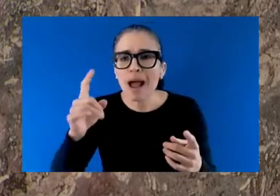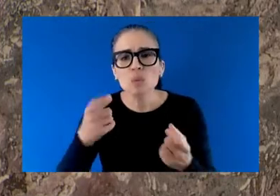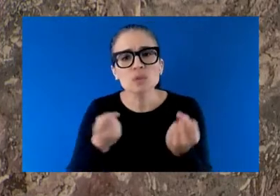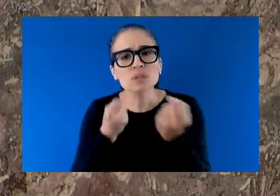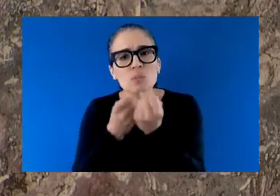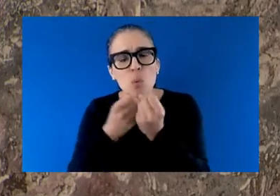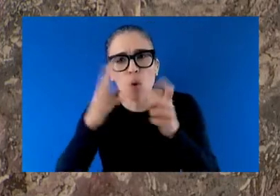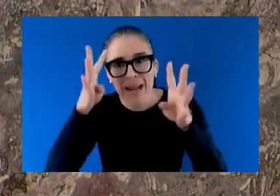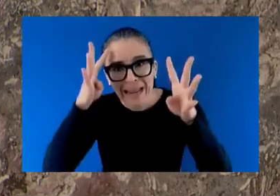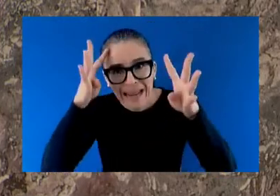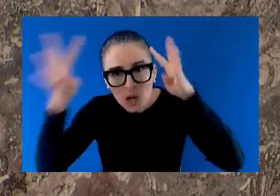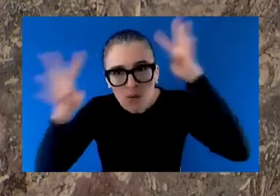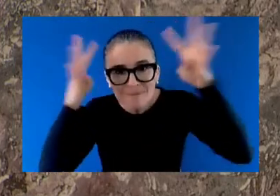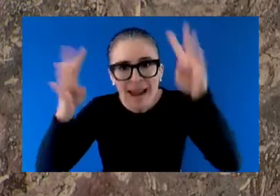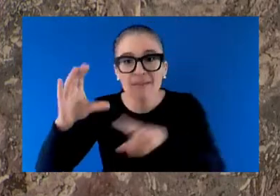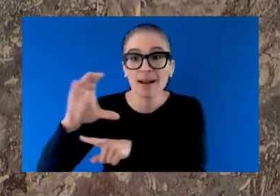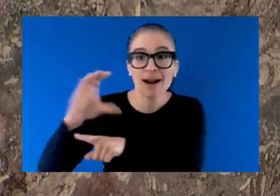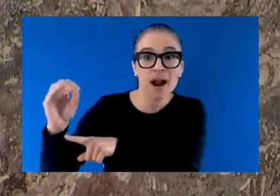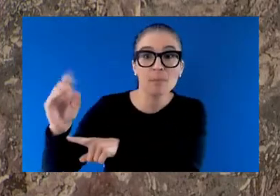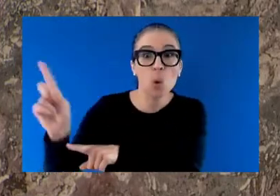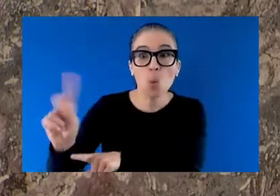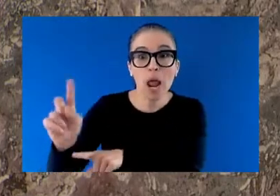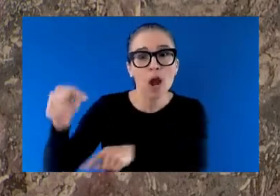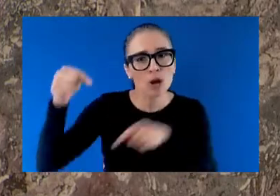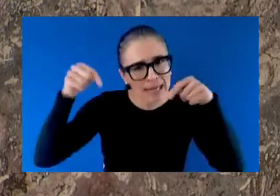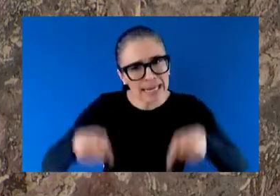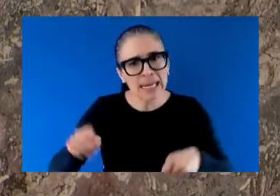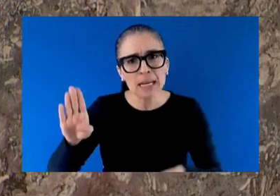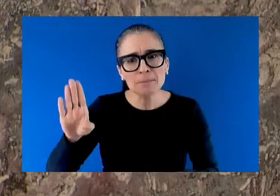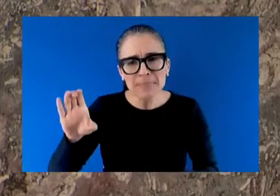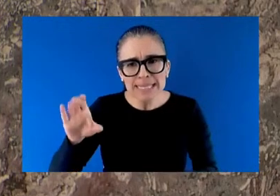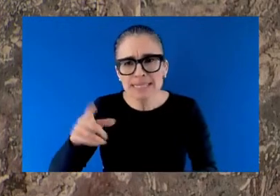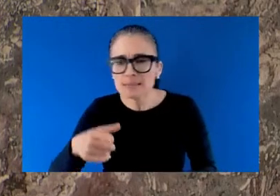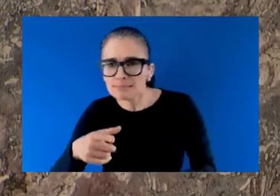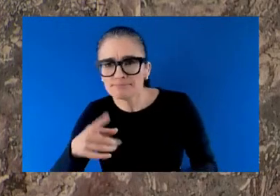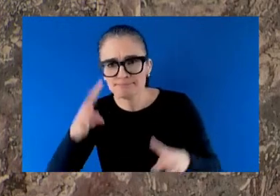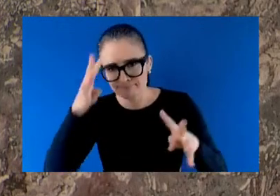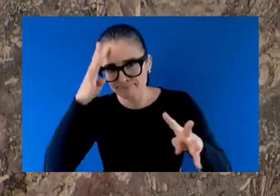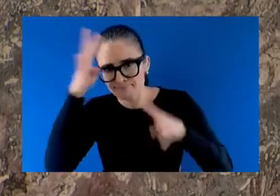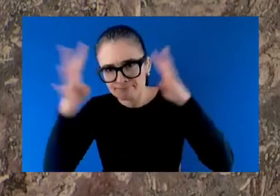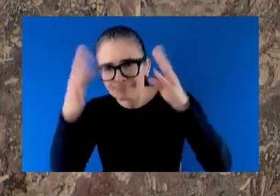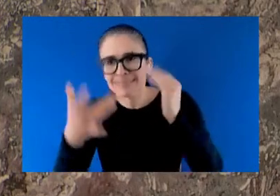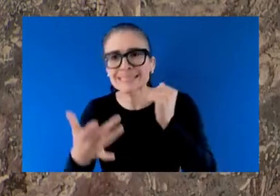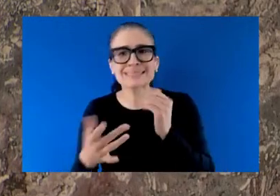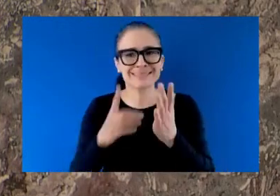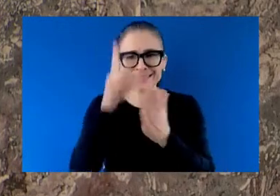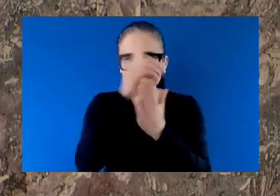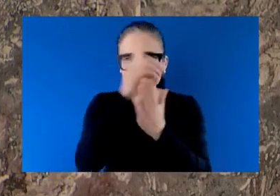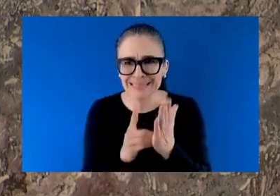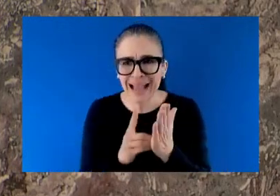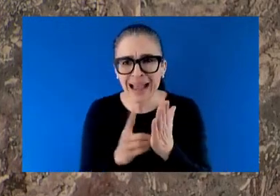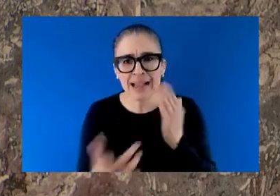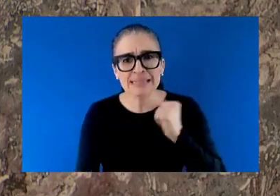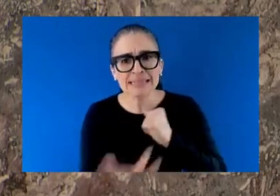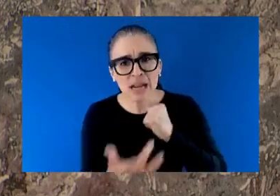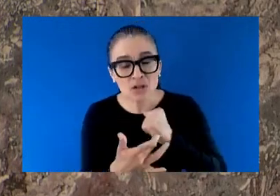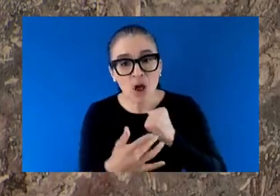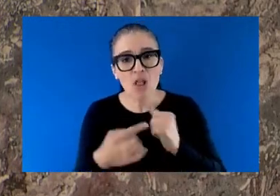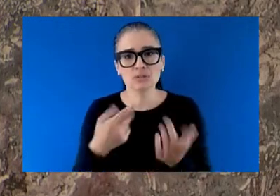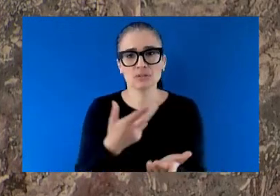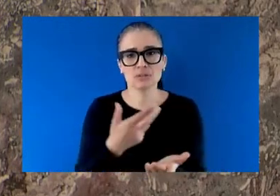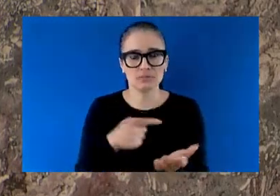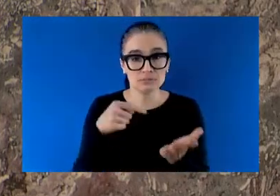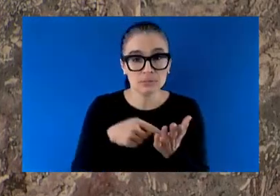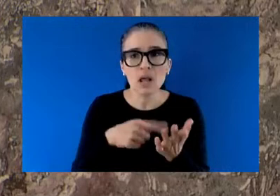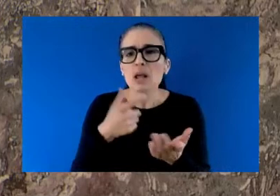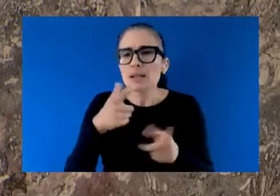they're doing to bring these technologies alive, to be able to prove them, to pilot them, to scale them up, and to commercialize them.